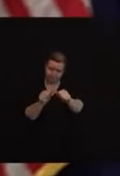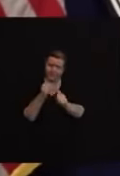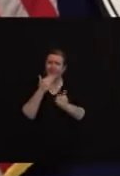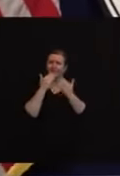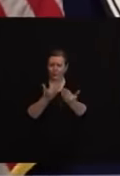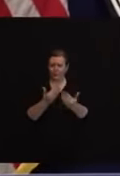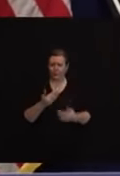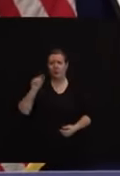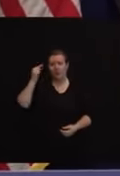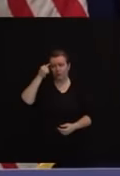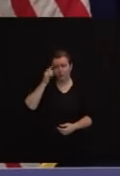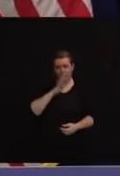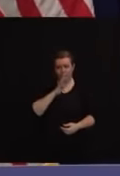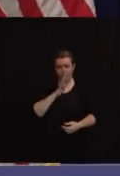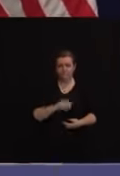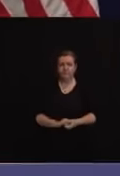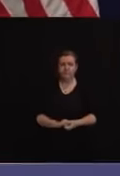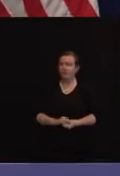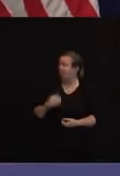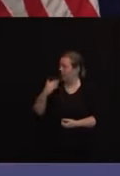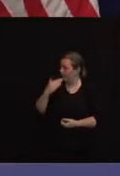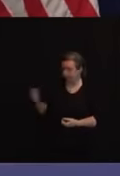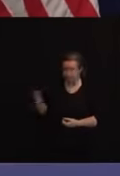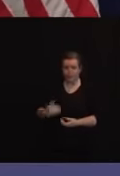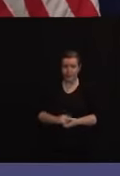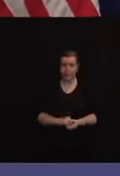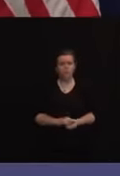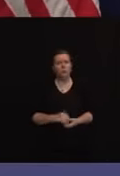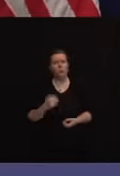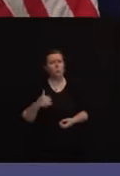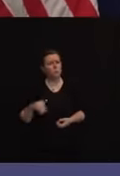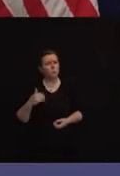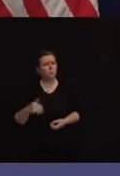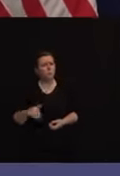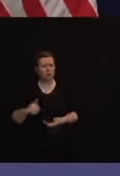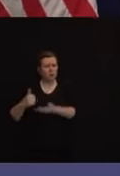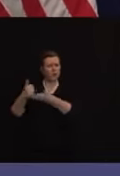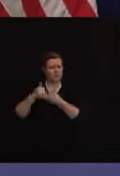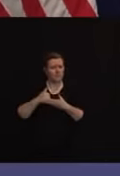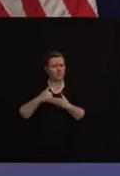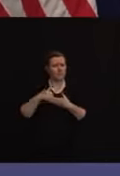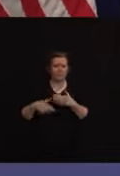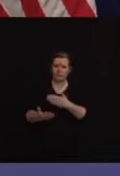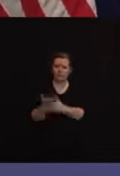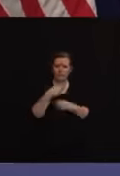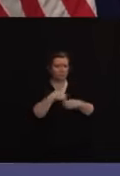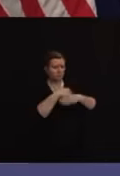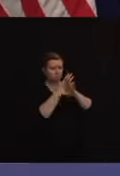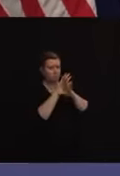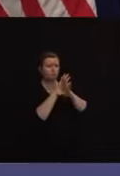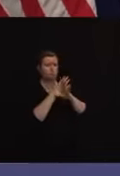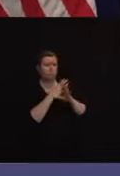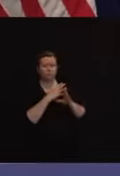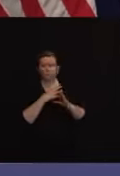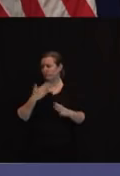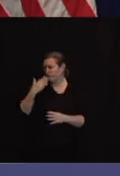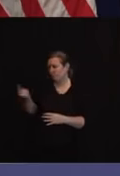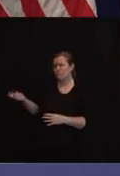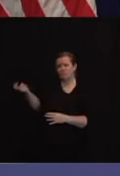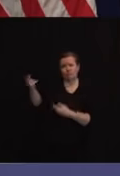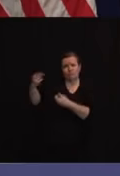and thank you for all, including representing us so extraordinarily well this morning at the White House. A couple of quick things.